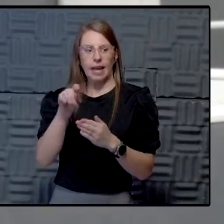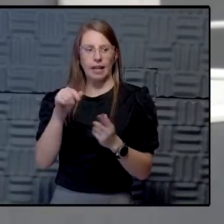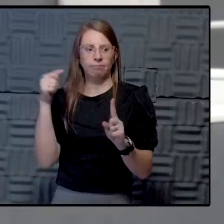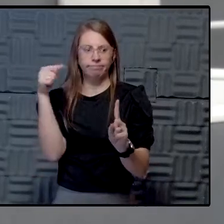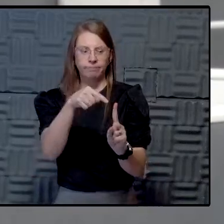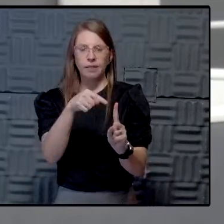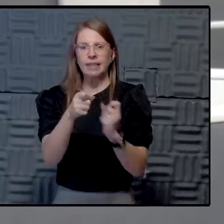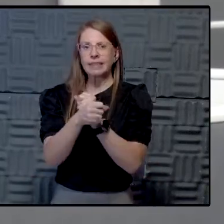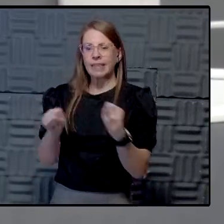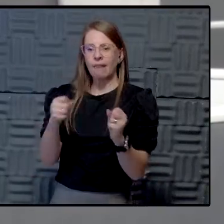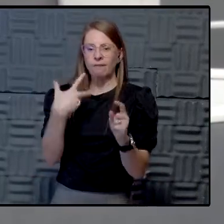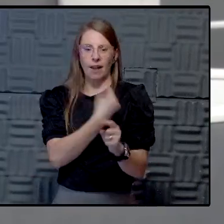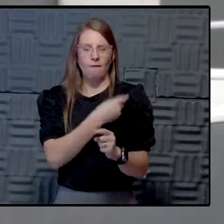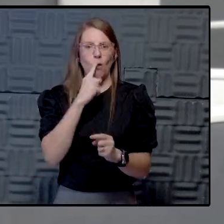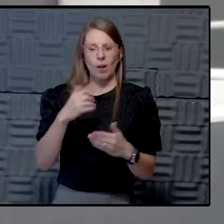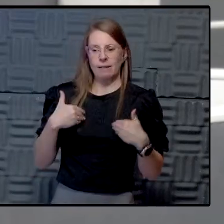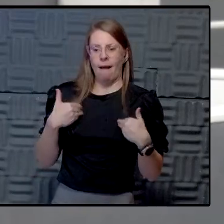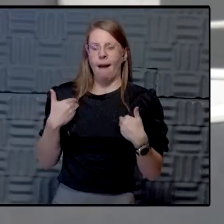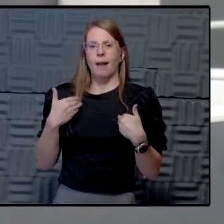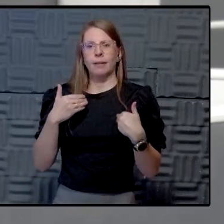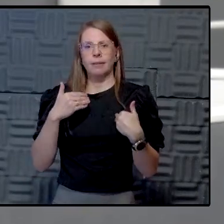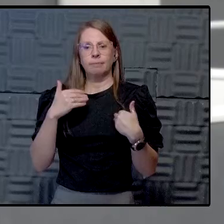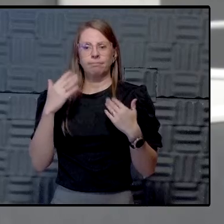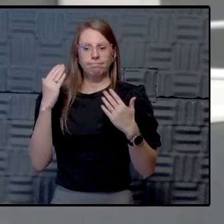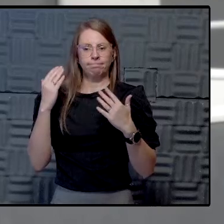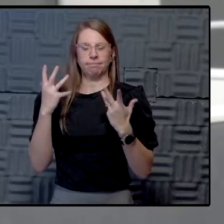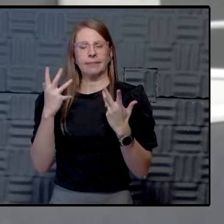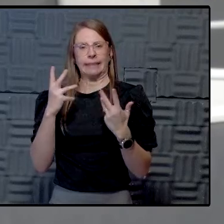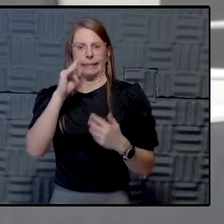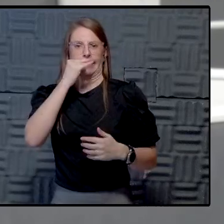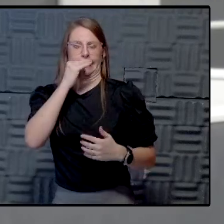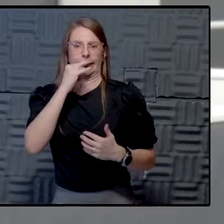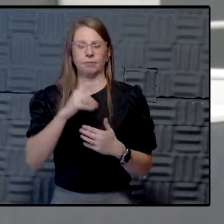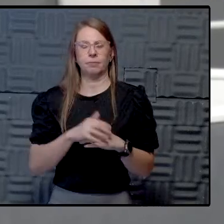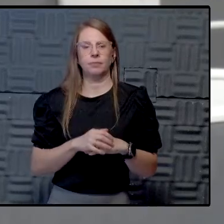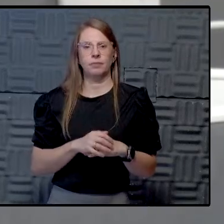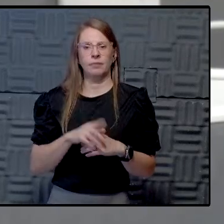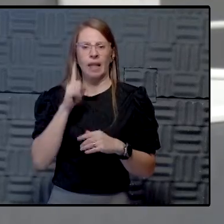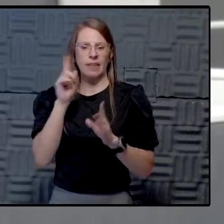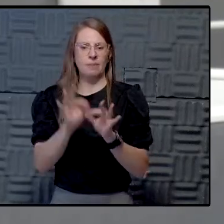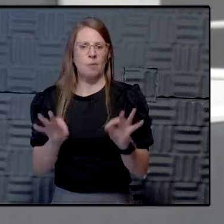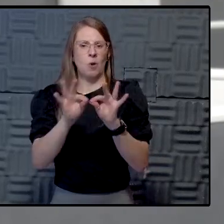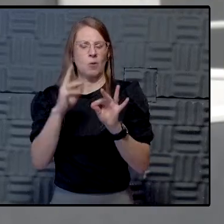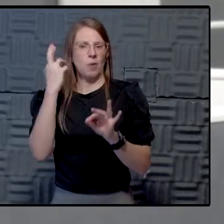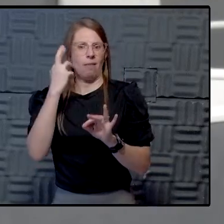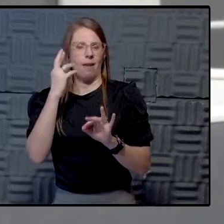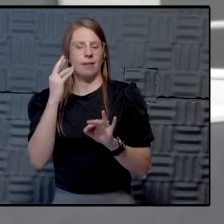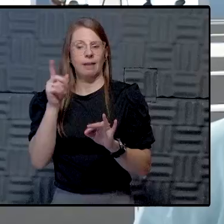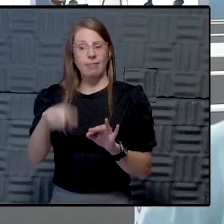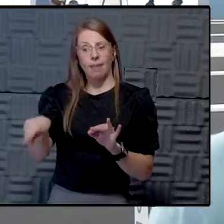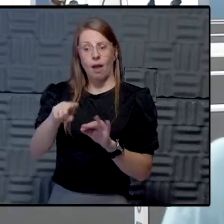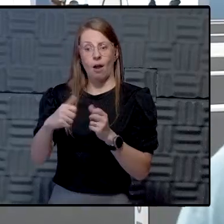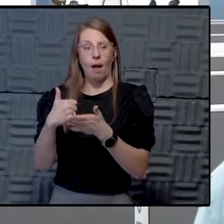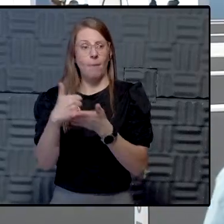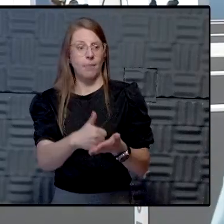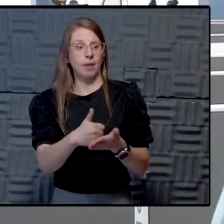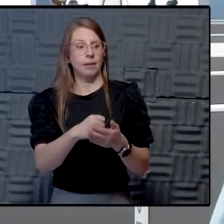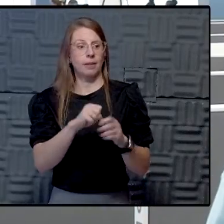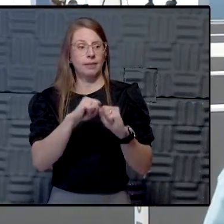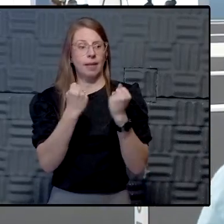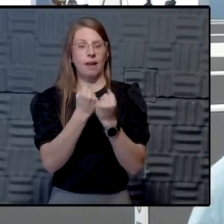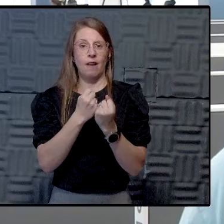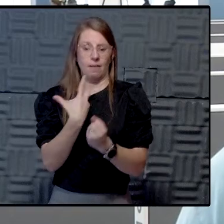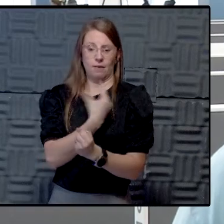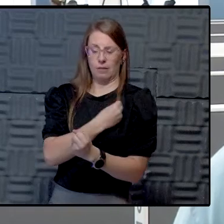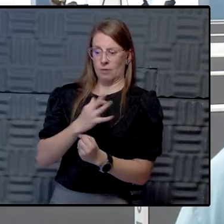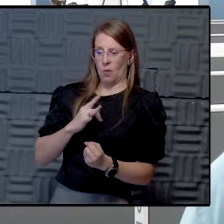vaccine even for these younger teenage kids, and I think it's important for them to realize that they're helping society. Because the vaccine seems like the